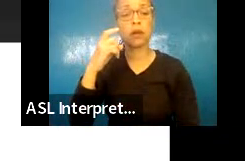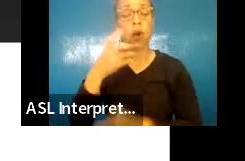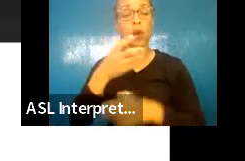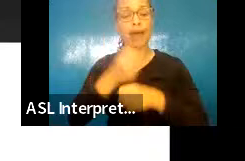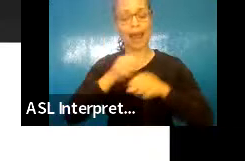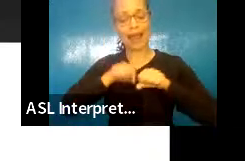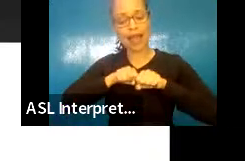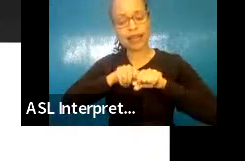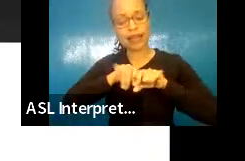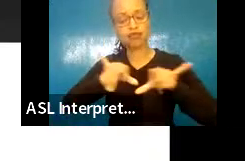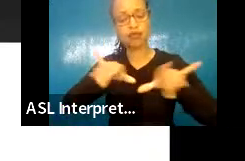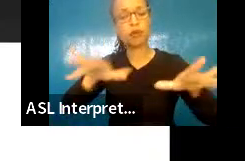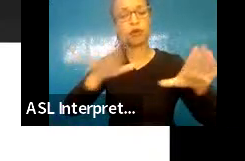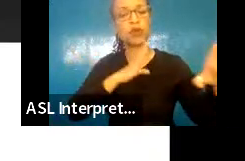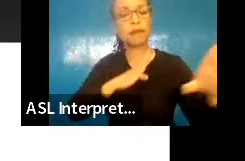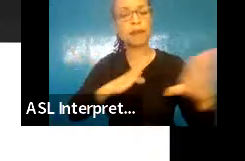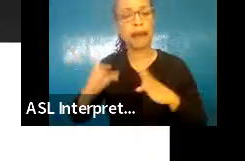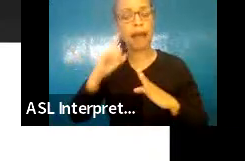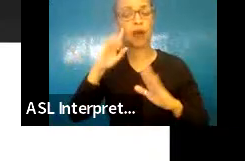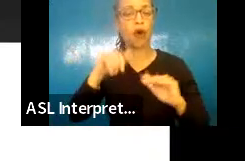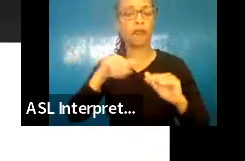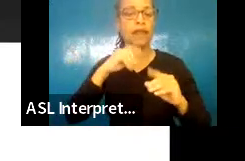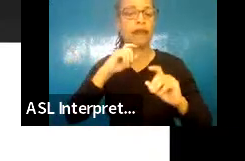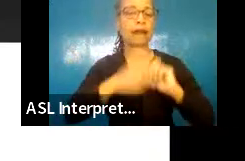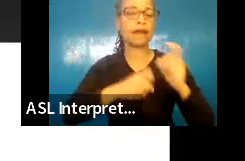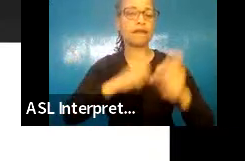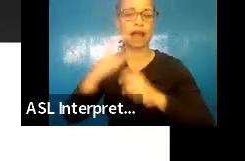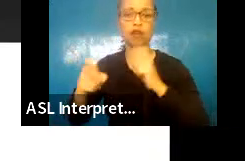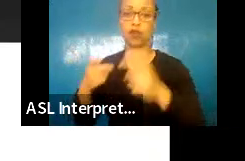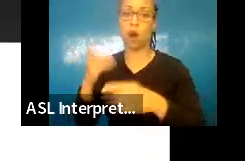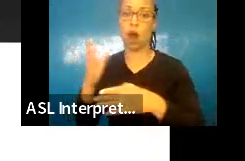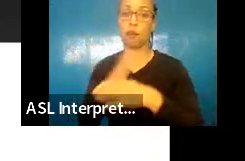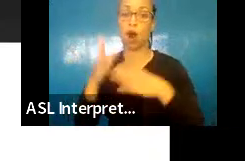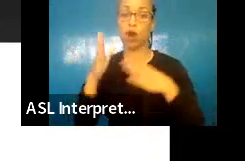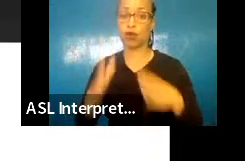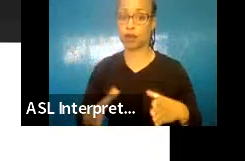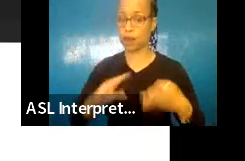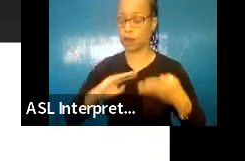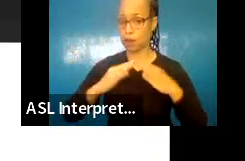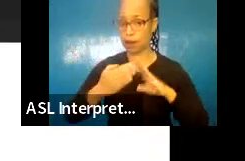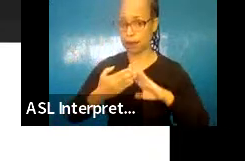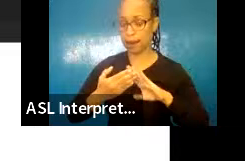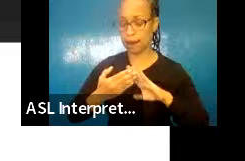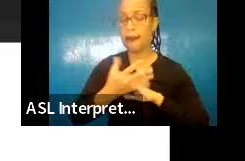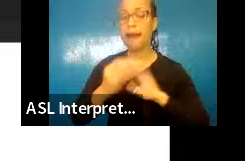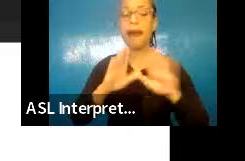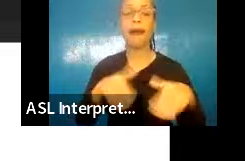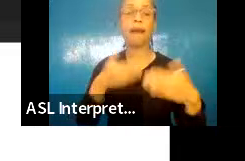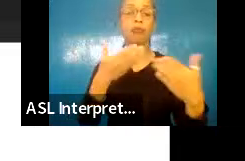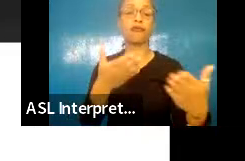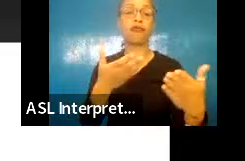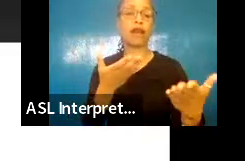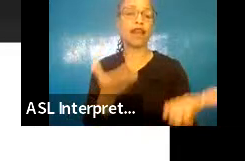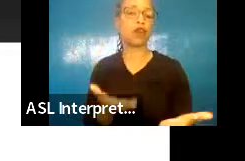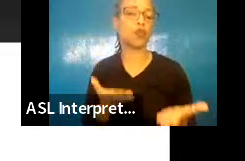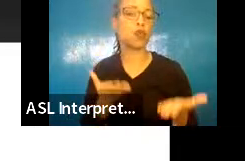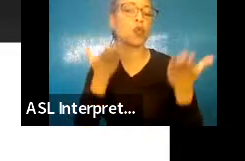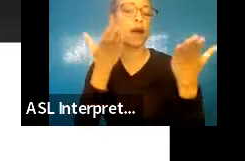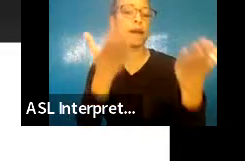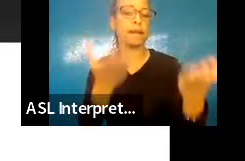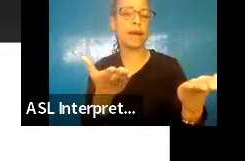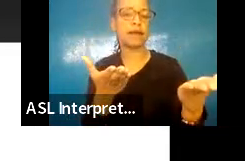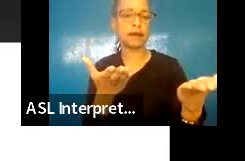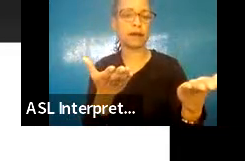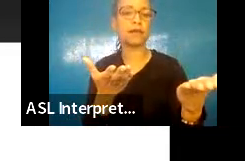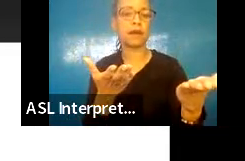We're hoping to distribute those through our community partners. And we will be providing some recommended criteria or